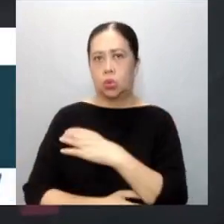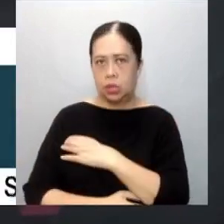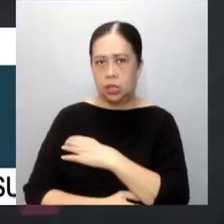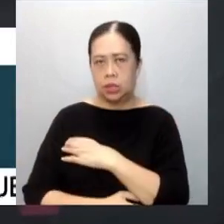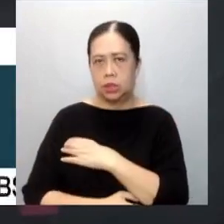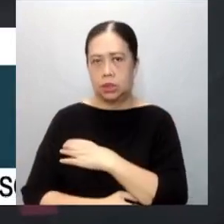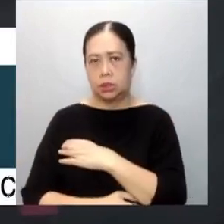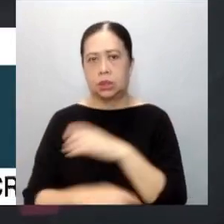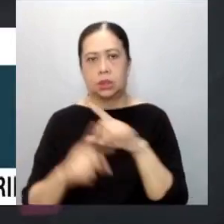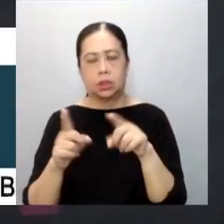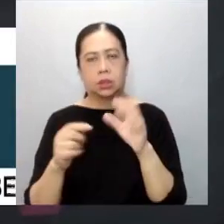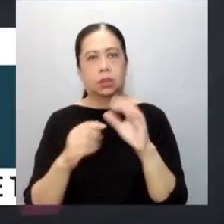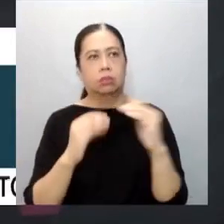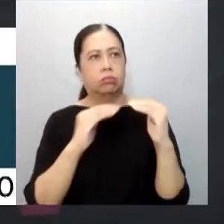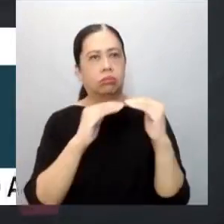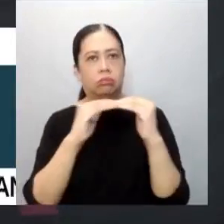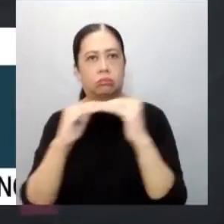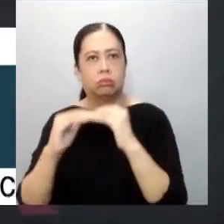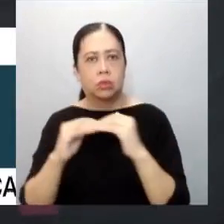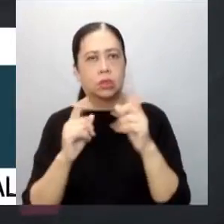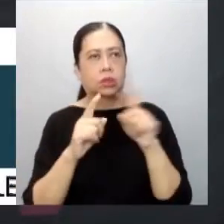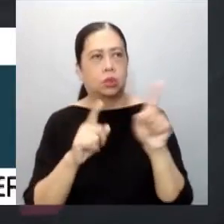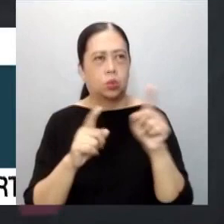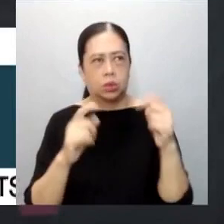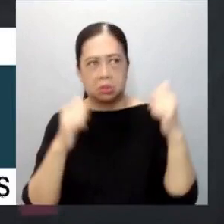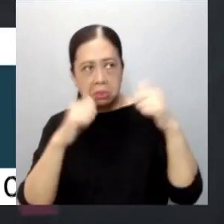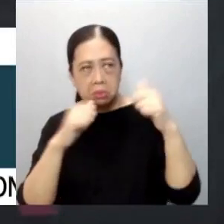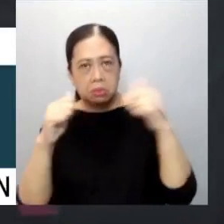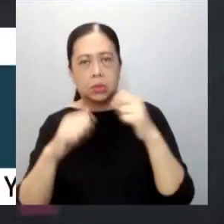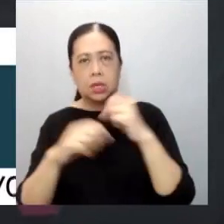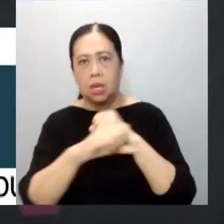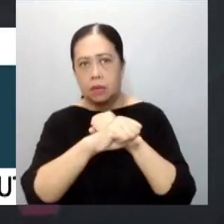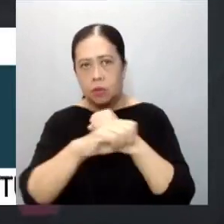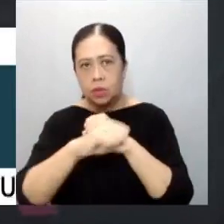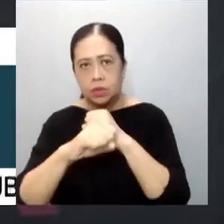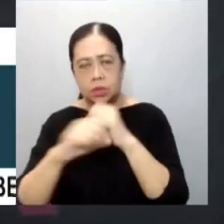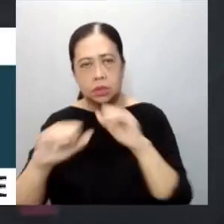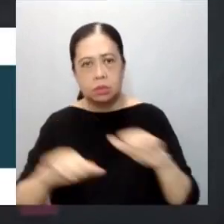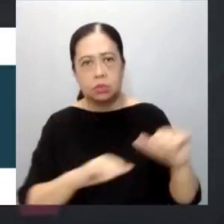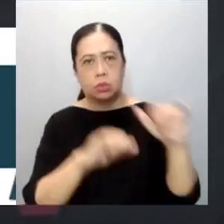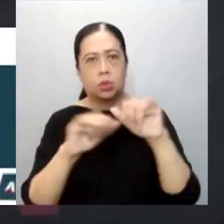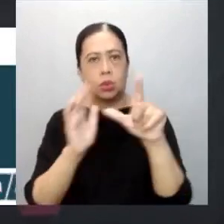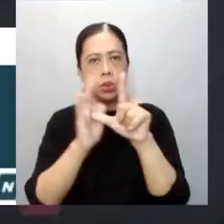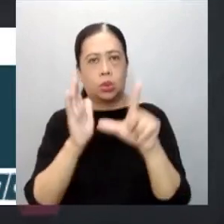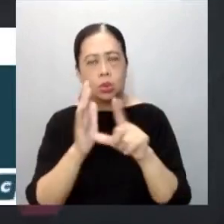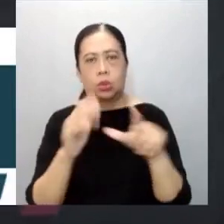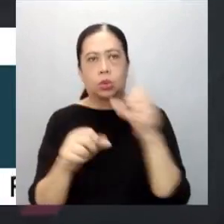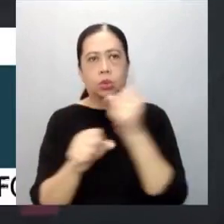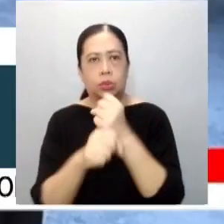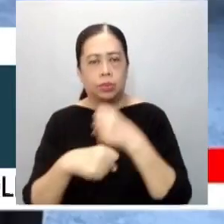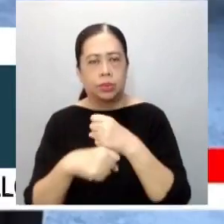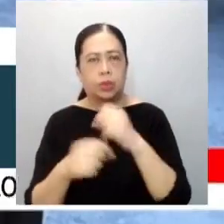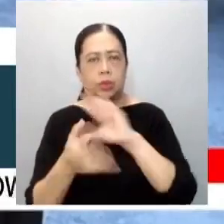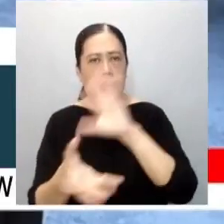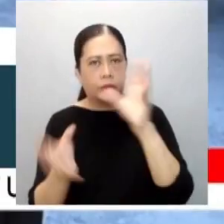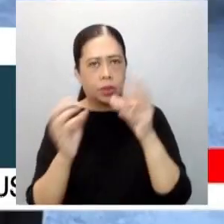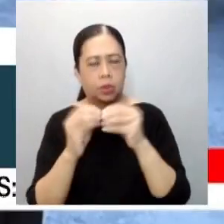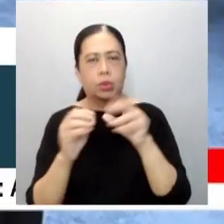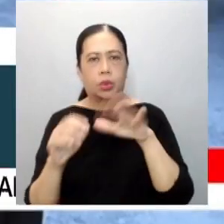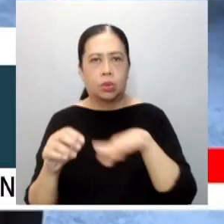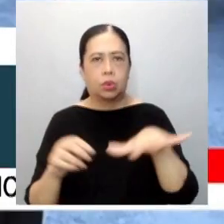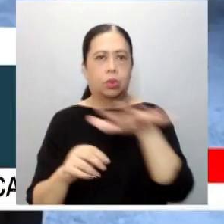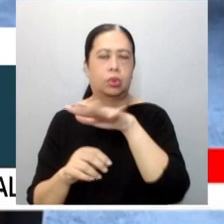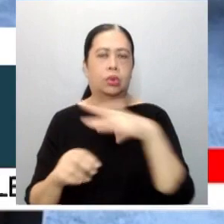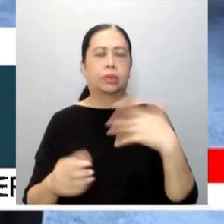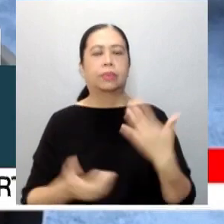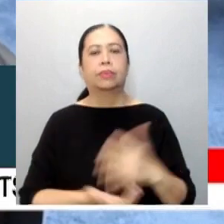the alignment of interests and advocacies among lawmakers and the overall political climate. A protracted